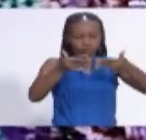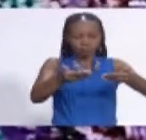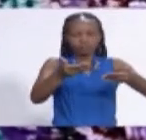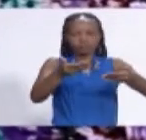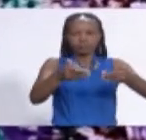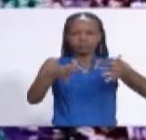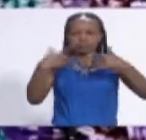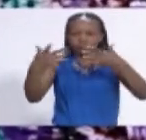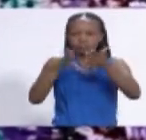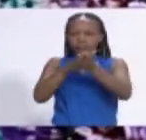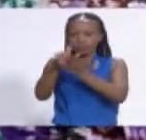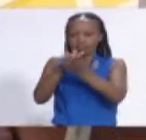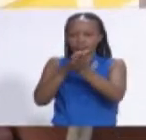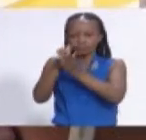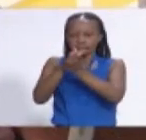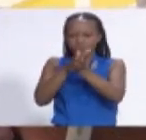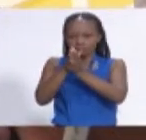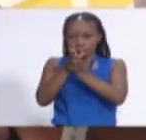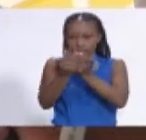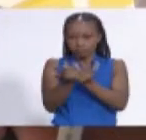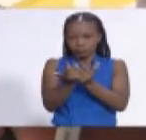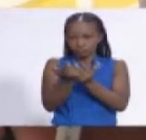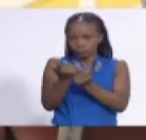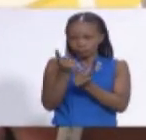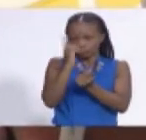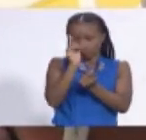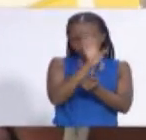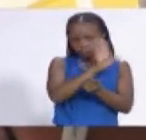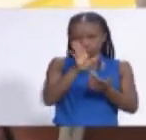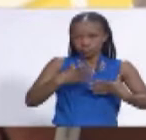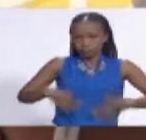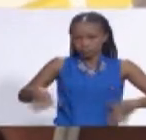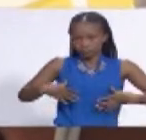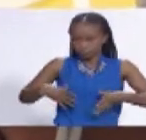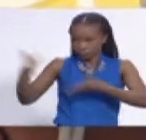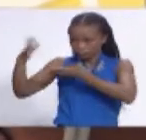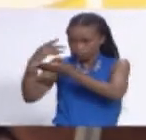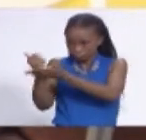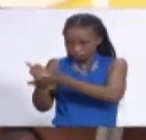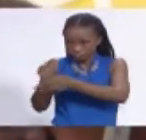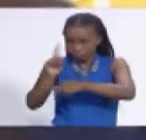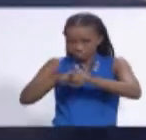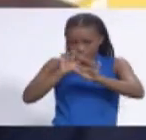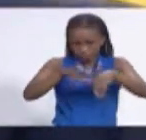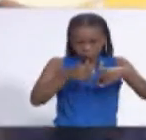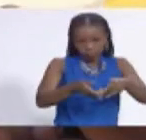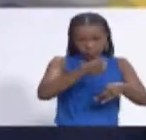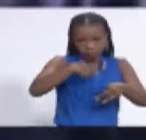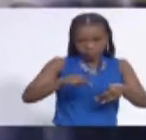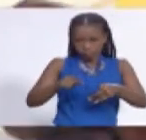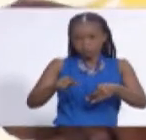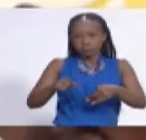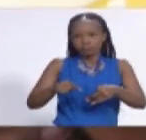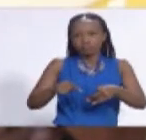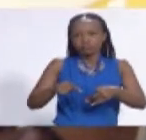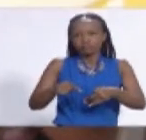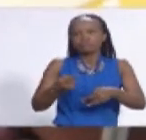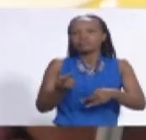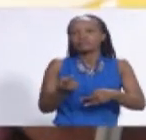sanitizers for their clients. Sasa hizo hand sanitizer ni walete, wakileta tutawapea. Sasa sisi nyinyi watu wa matatu mnafahamu